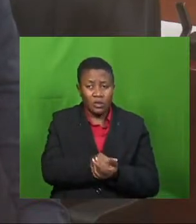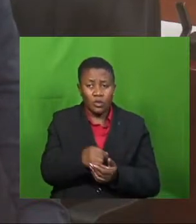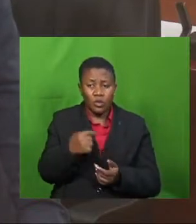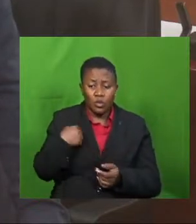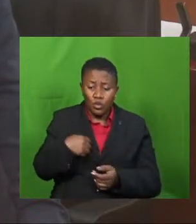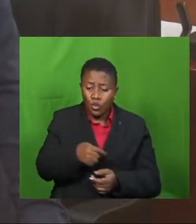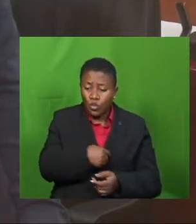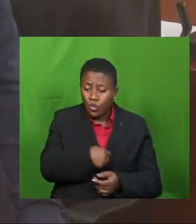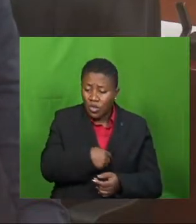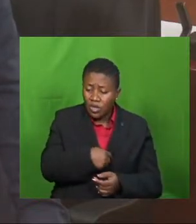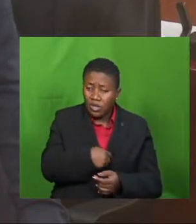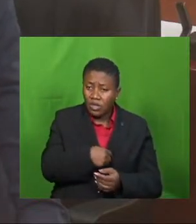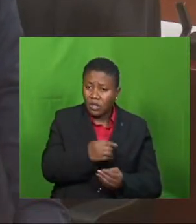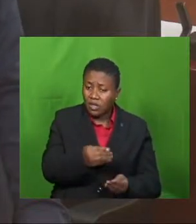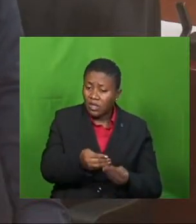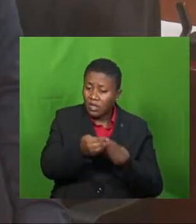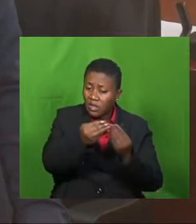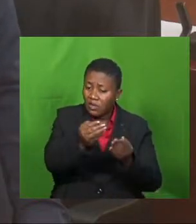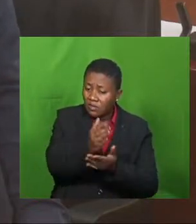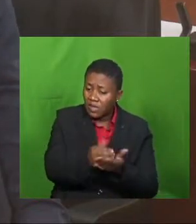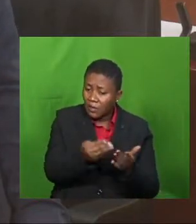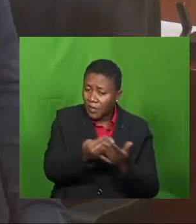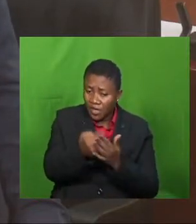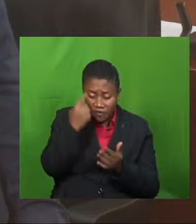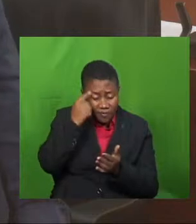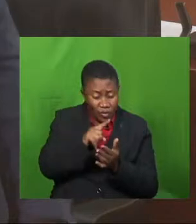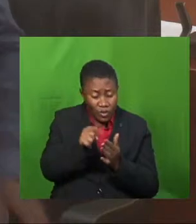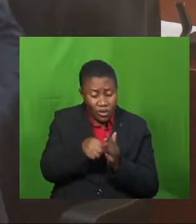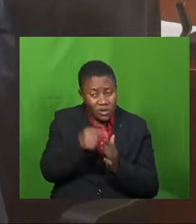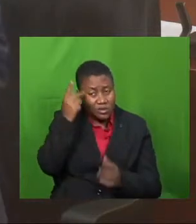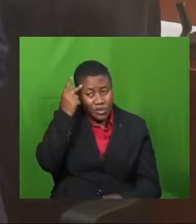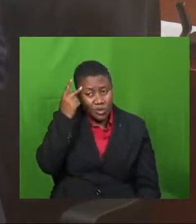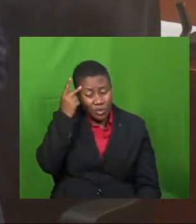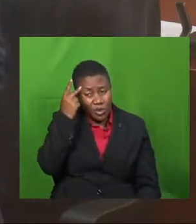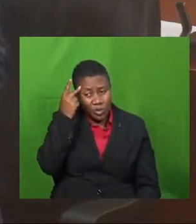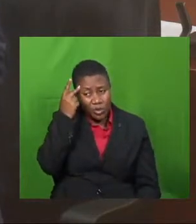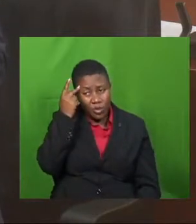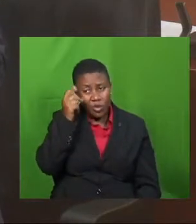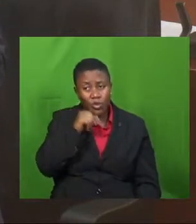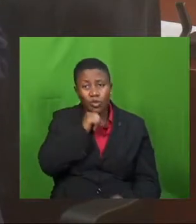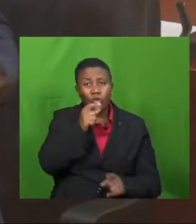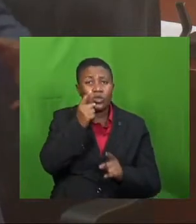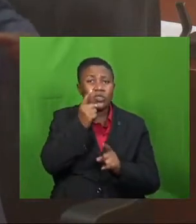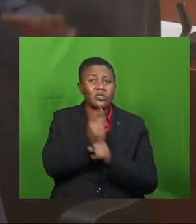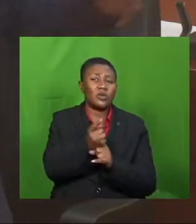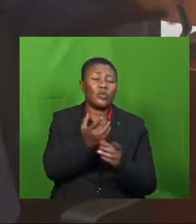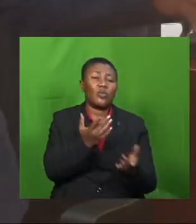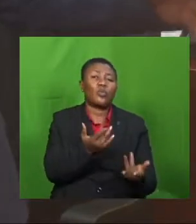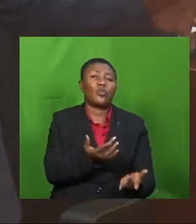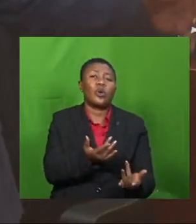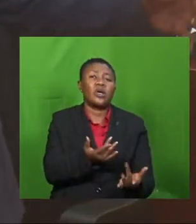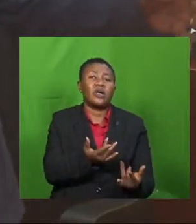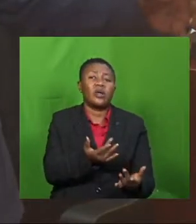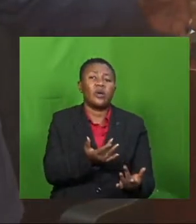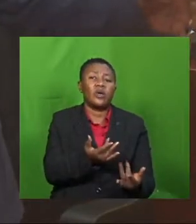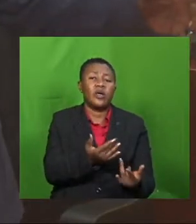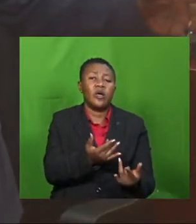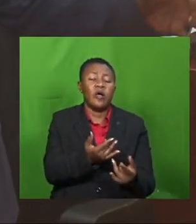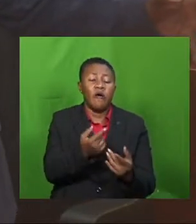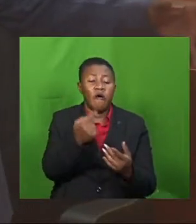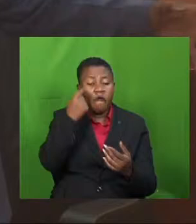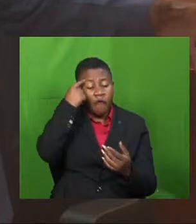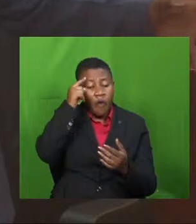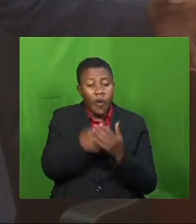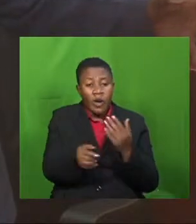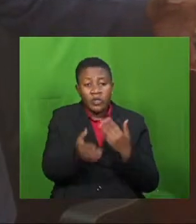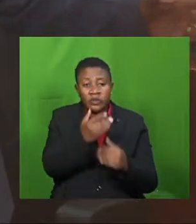some money for this purpose. So we don't just have to wait and rely on whatever comes from the ministry or from the executive wing